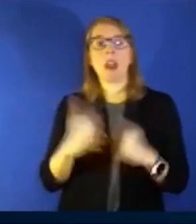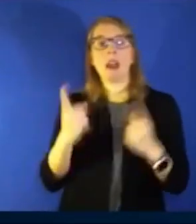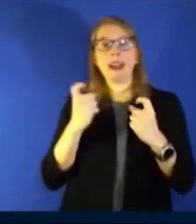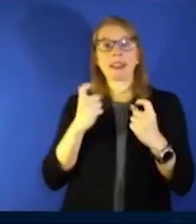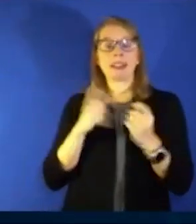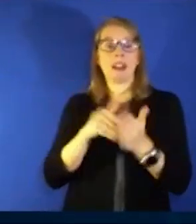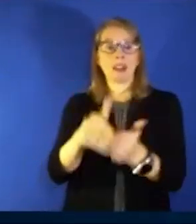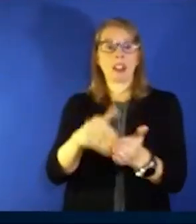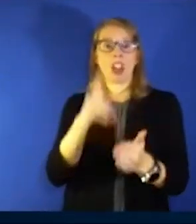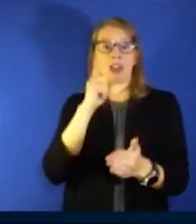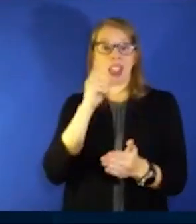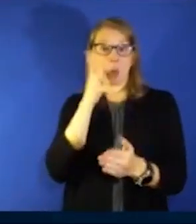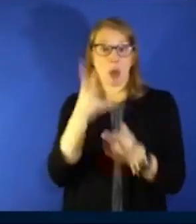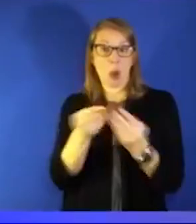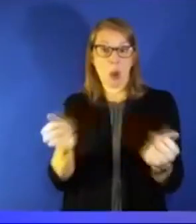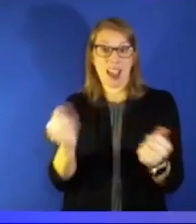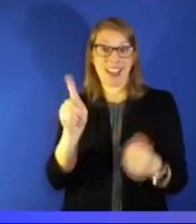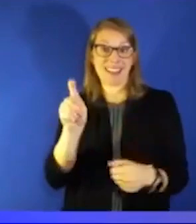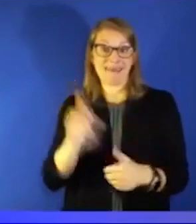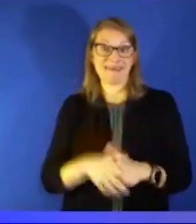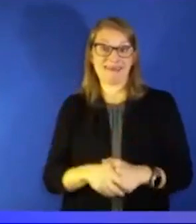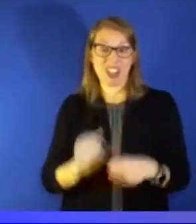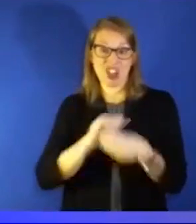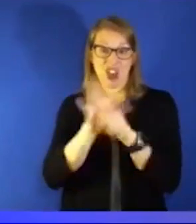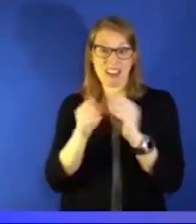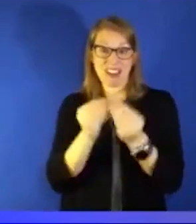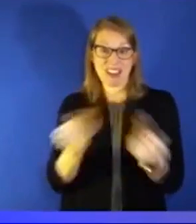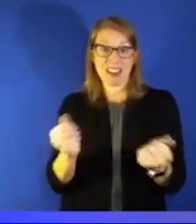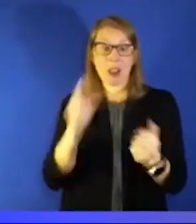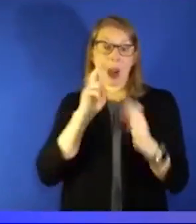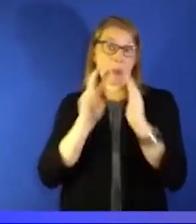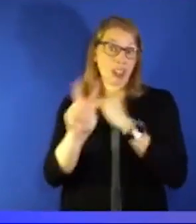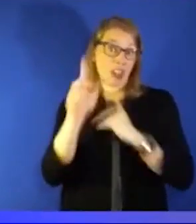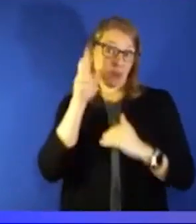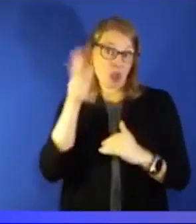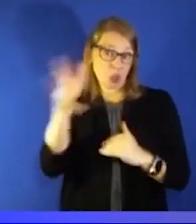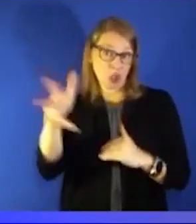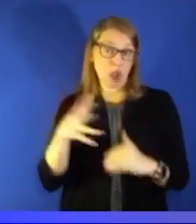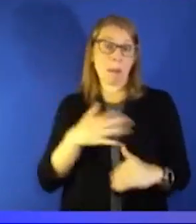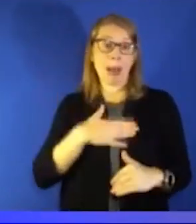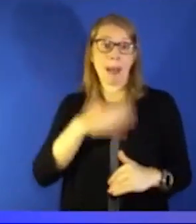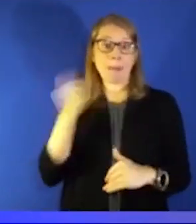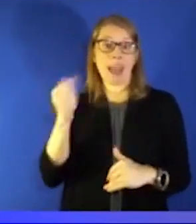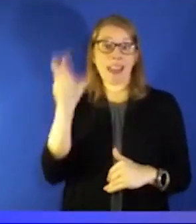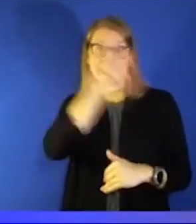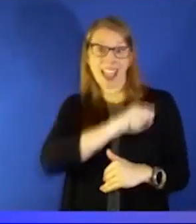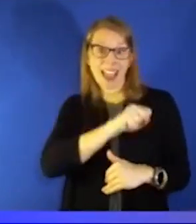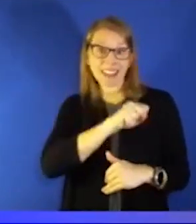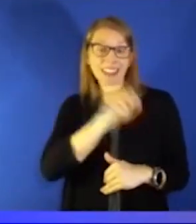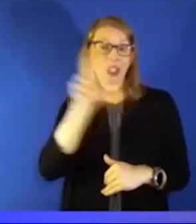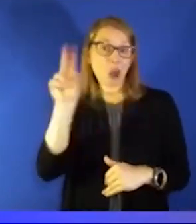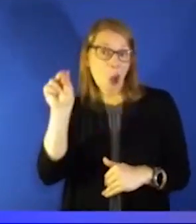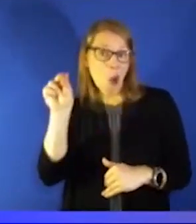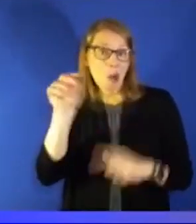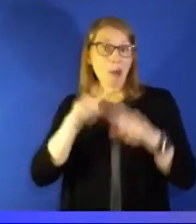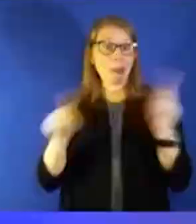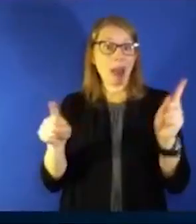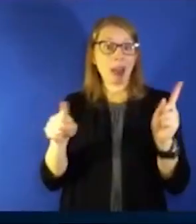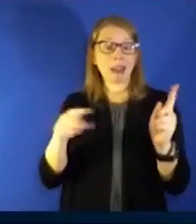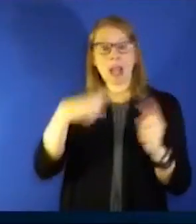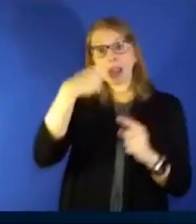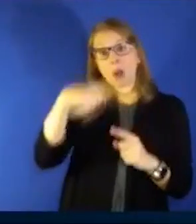go away? Again, predicting the future, my best guess would be no, but I wouldn't mind being wrong.